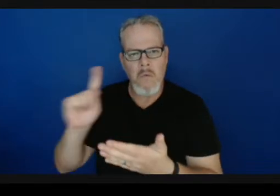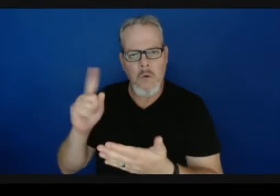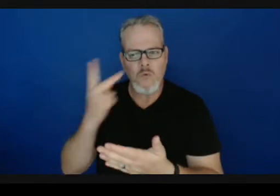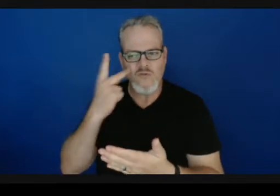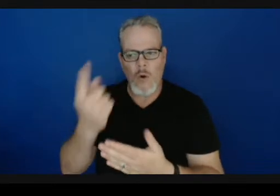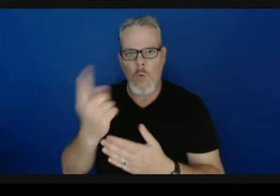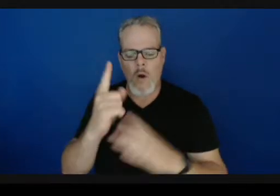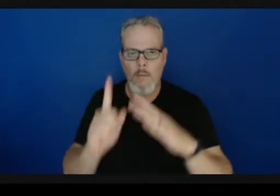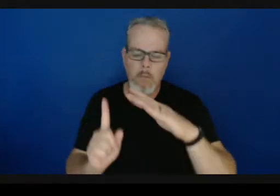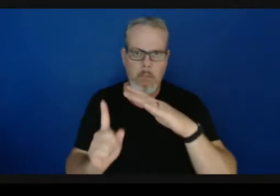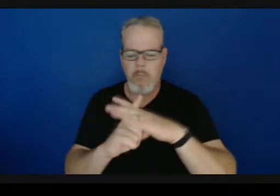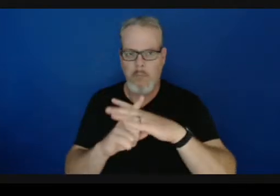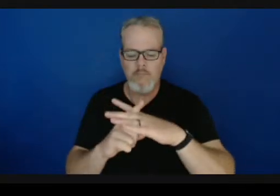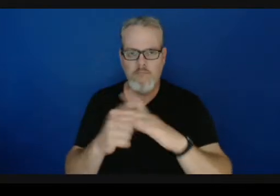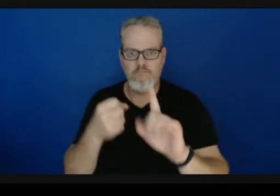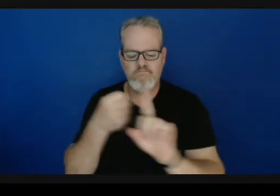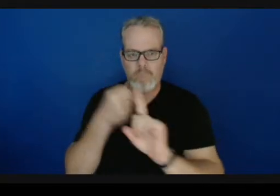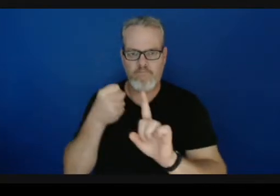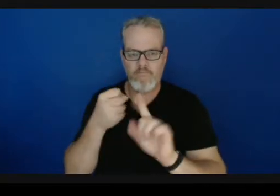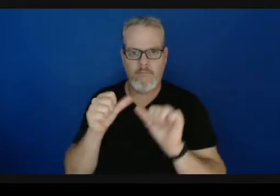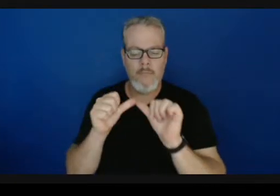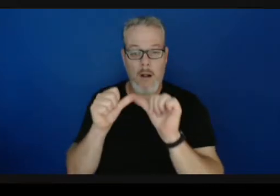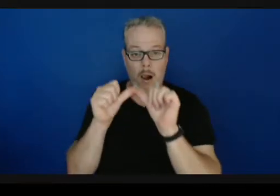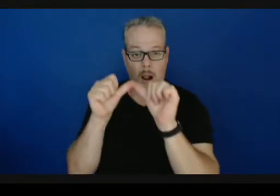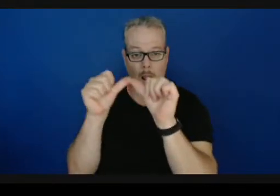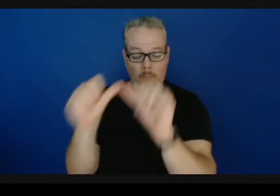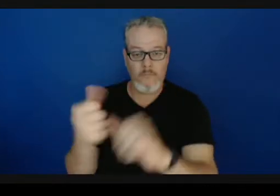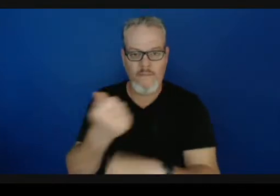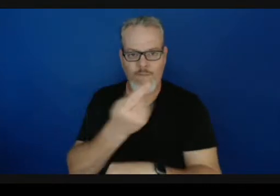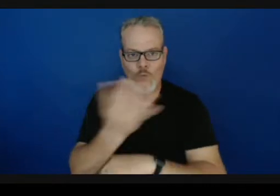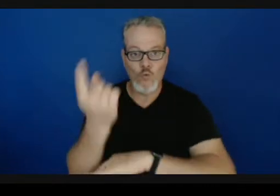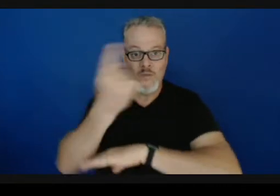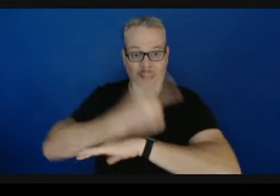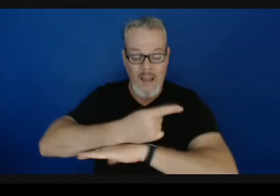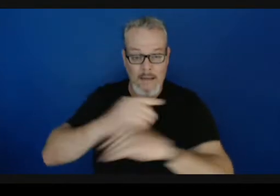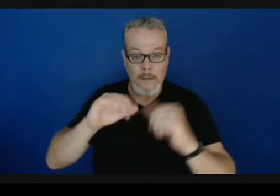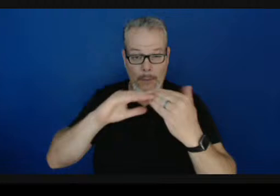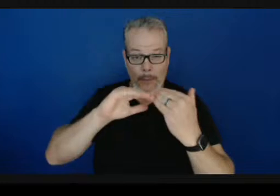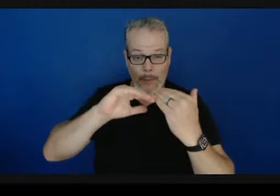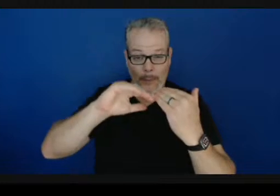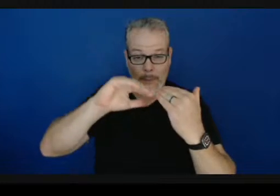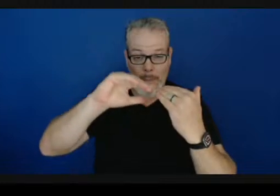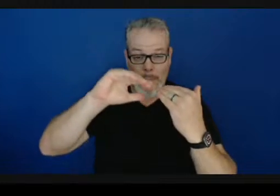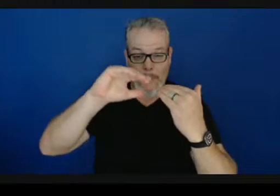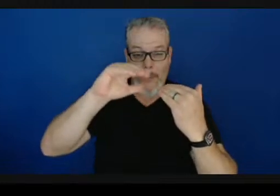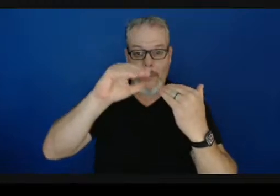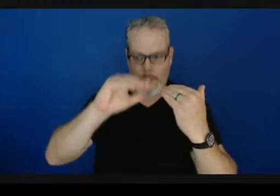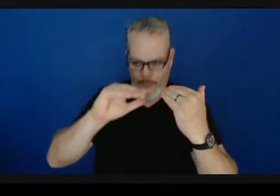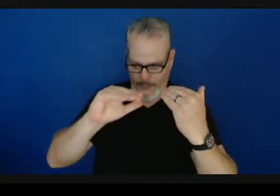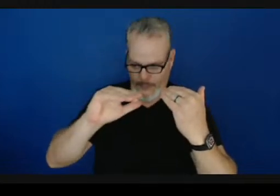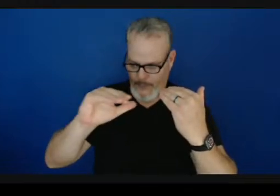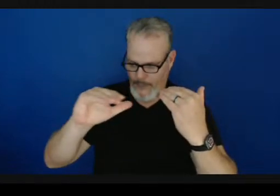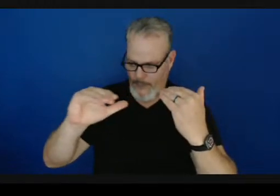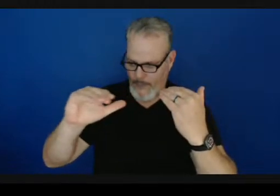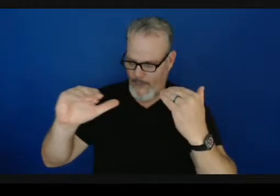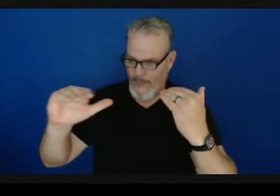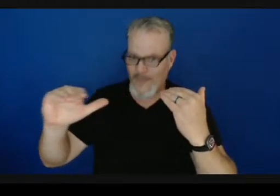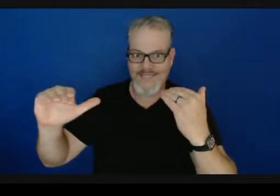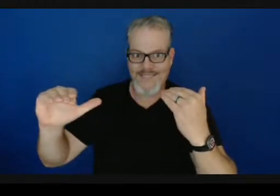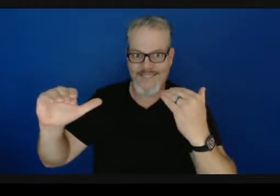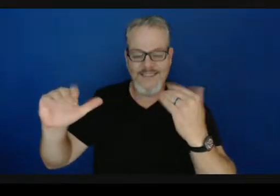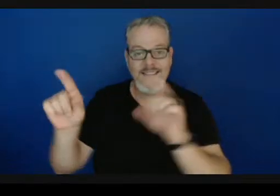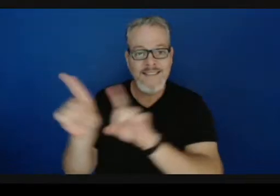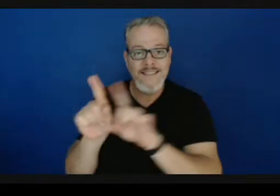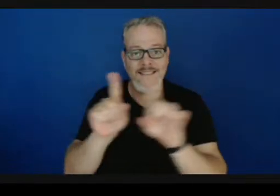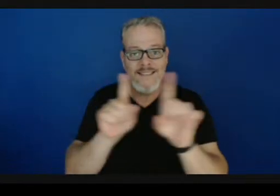here that lasted a few days and then stabilized since. You can also see that perhaps in the last day or so, there may have been